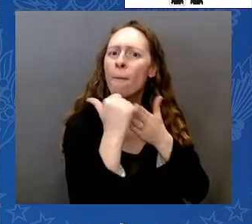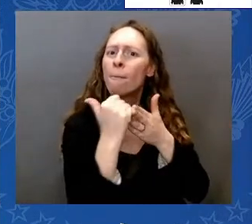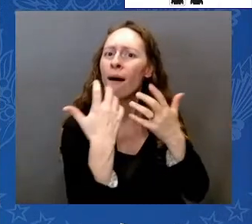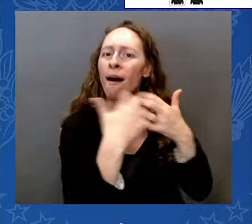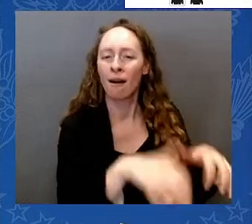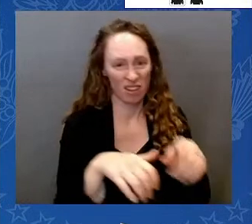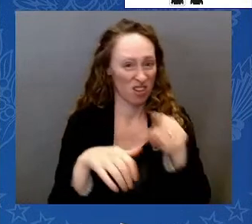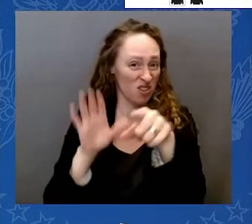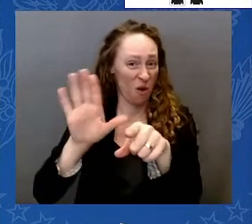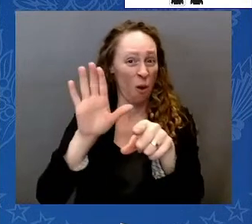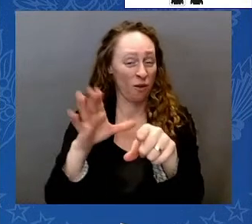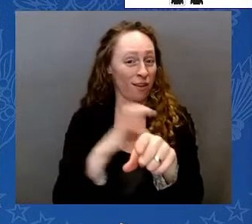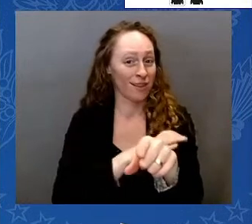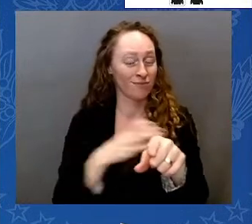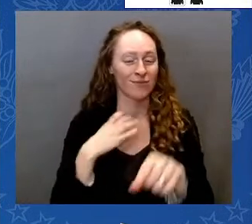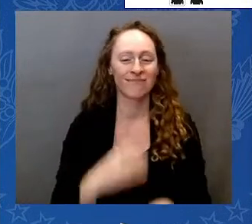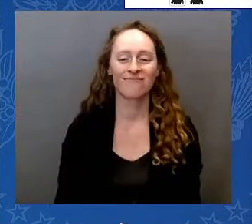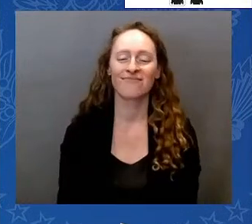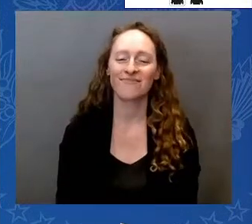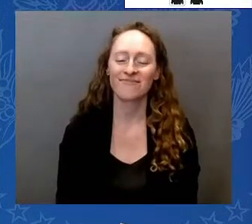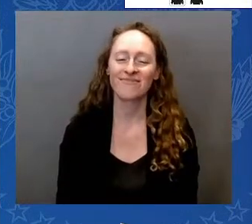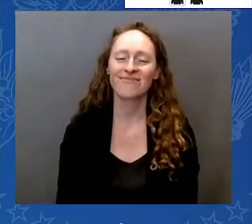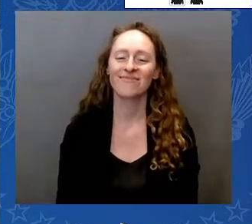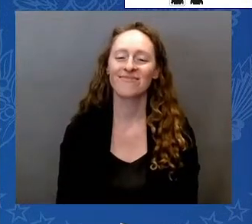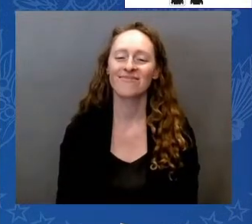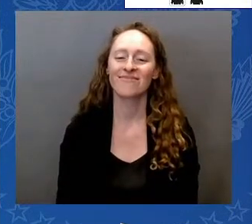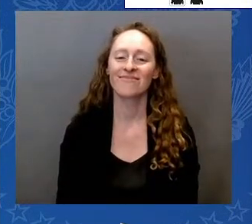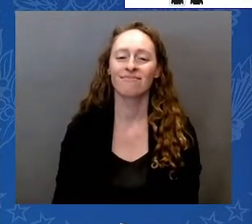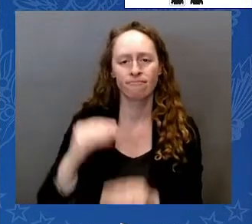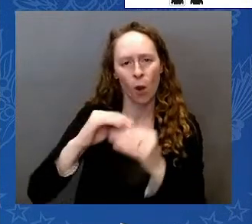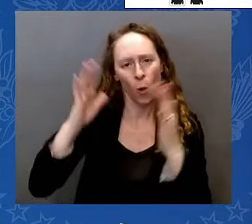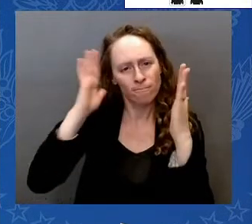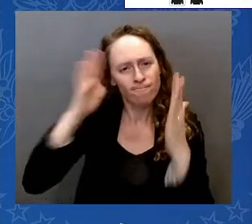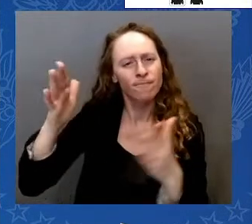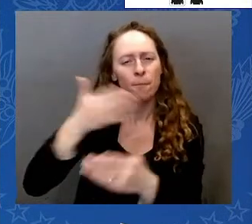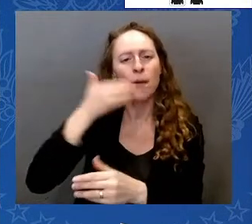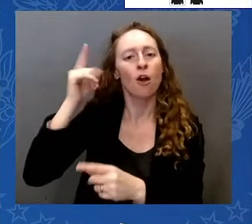with the environment. Well, the major article in a major